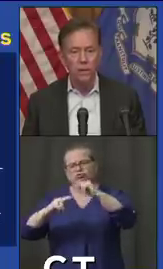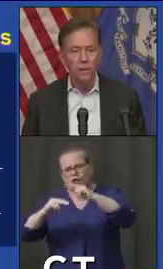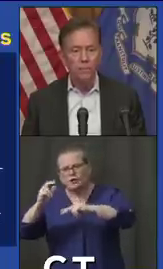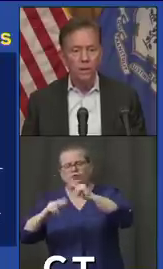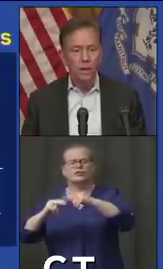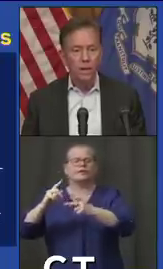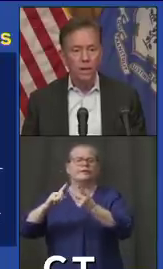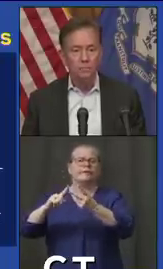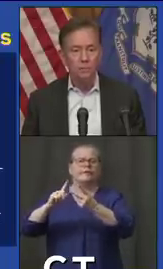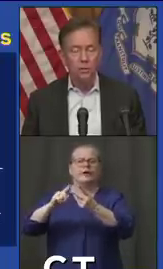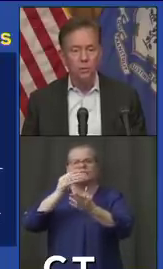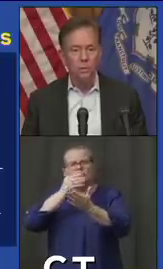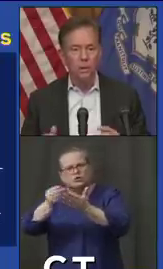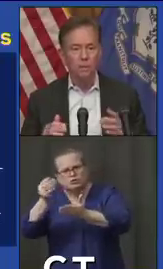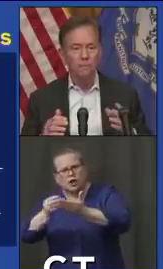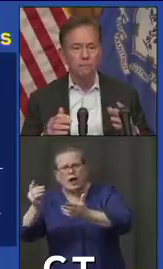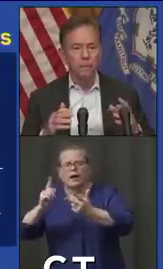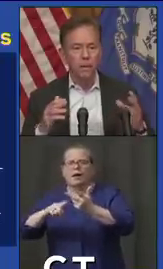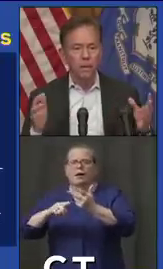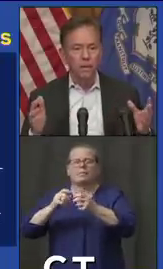manufacturing.